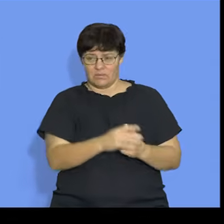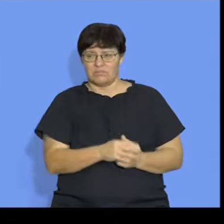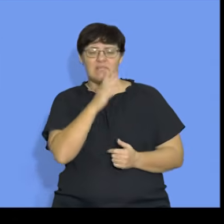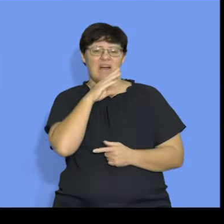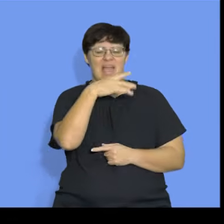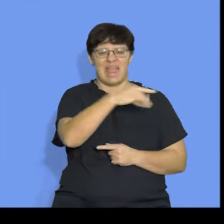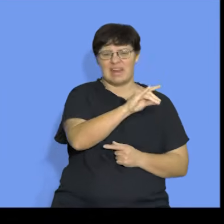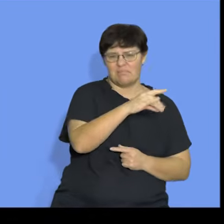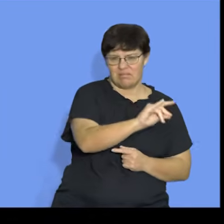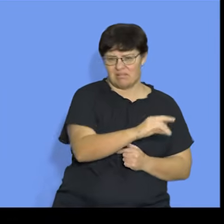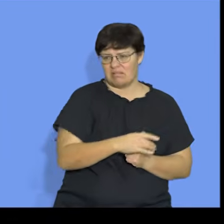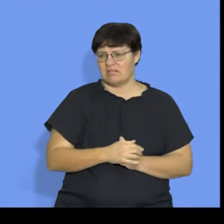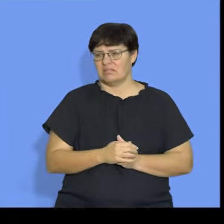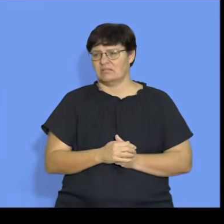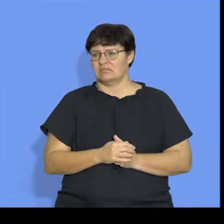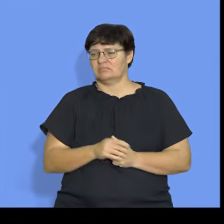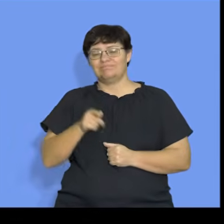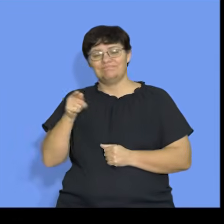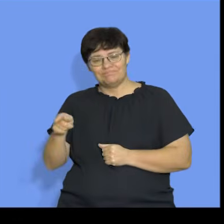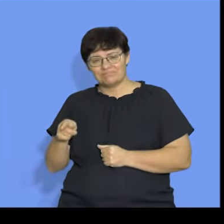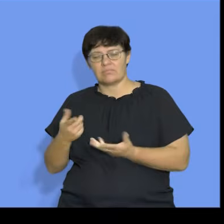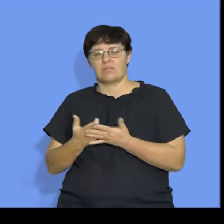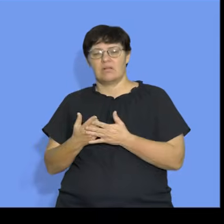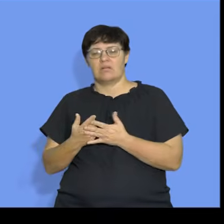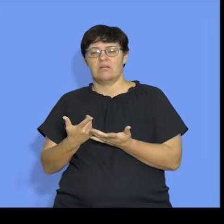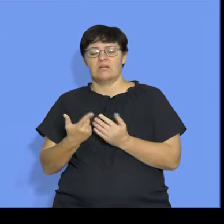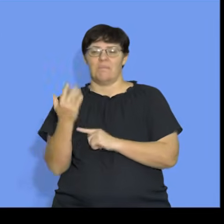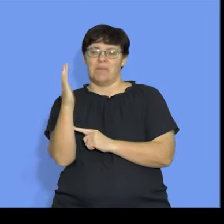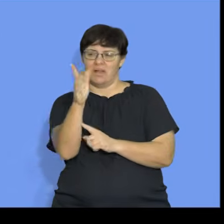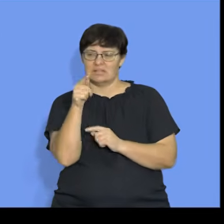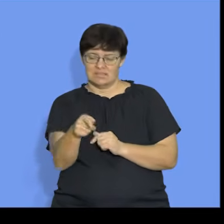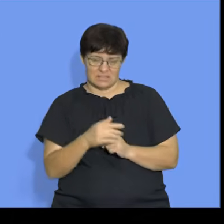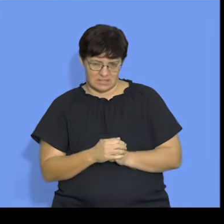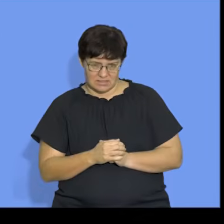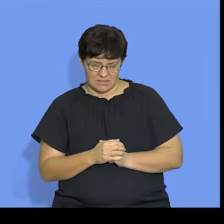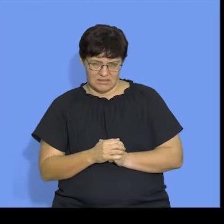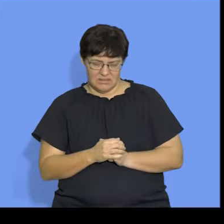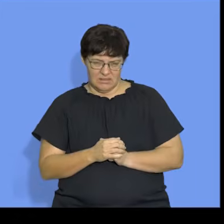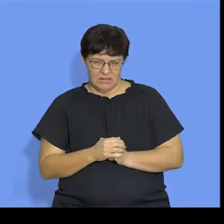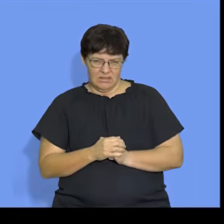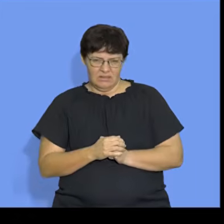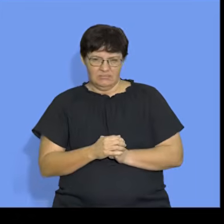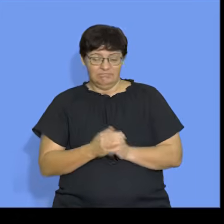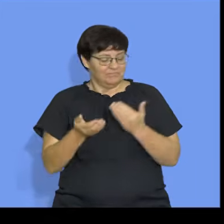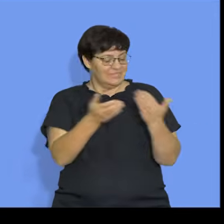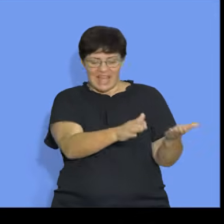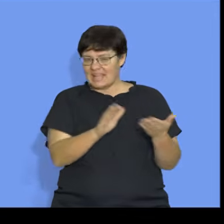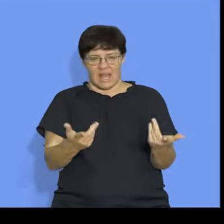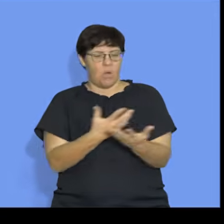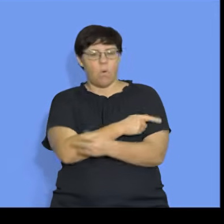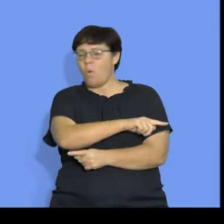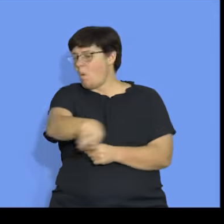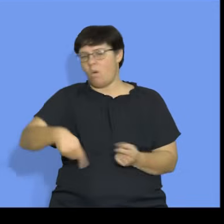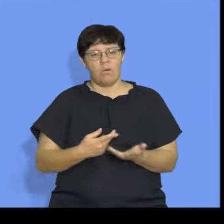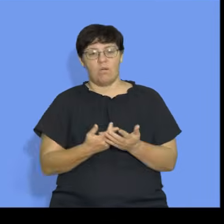animal, and here I've put a picture of a plant, and everything dies. Everything,